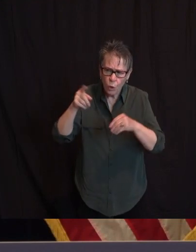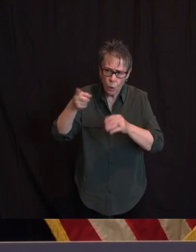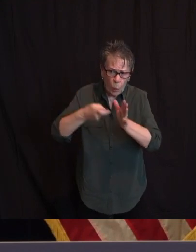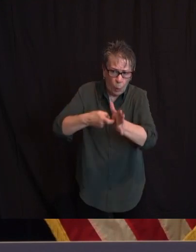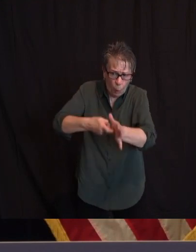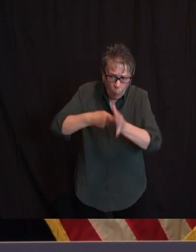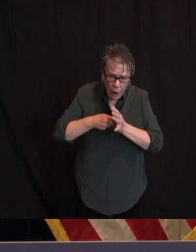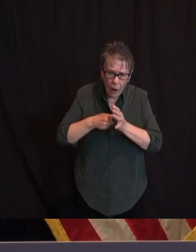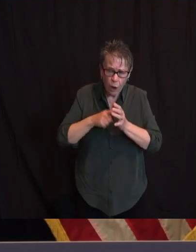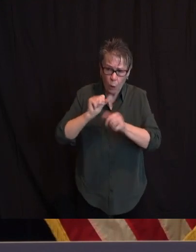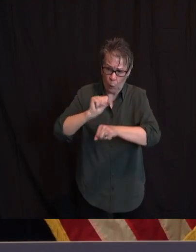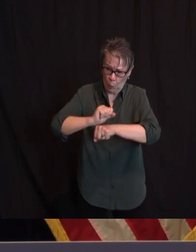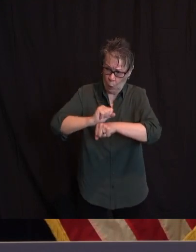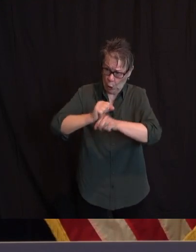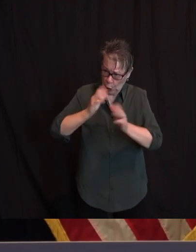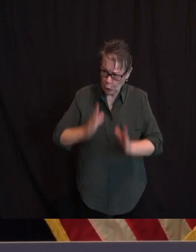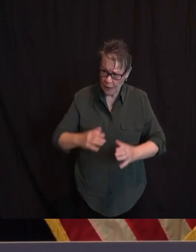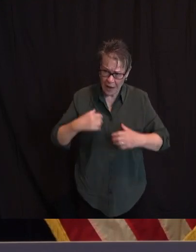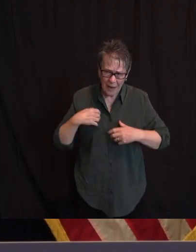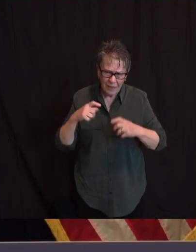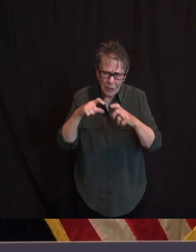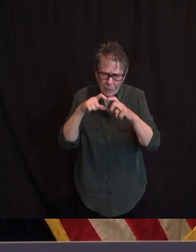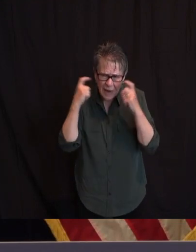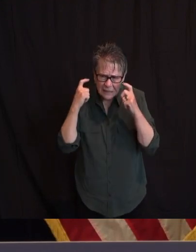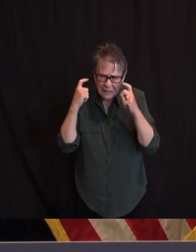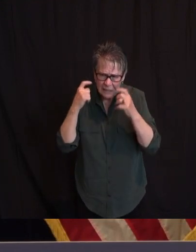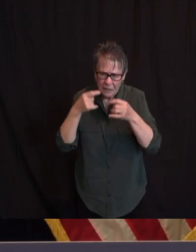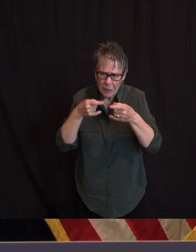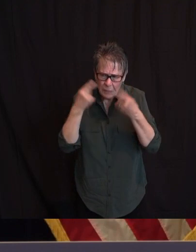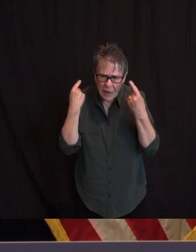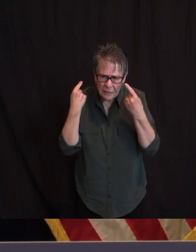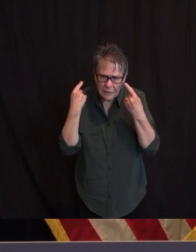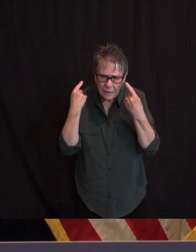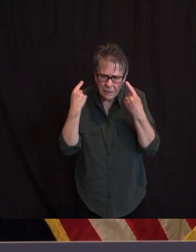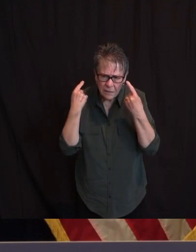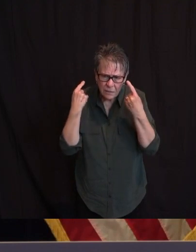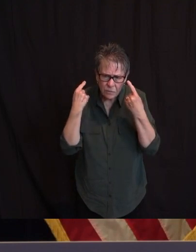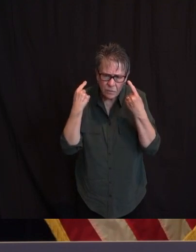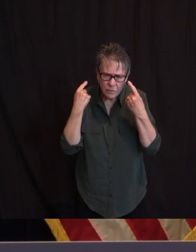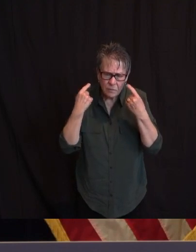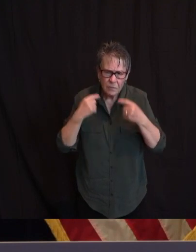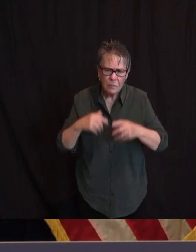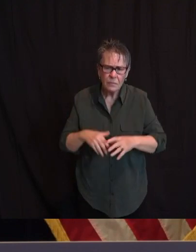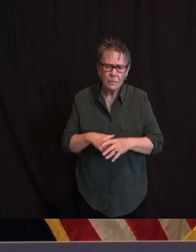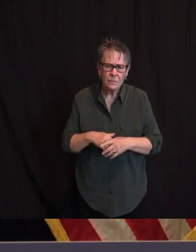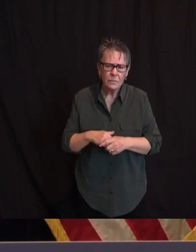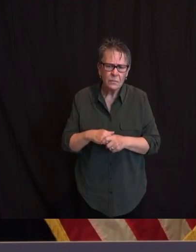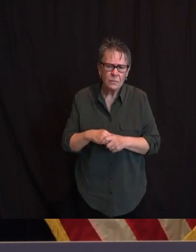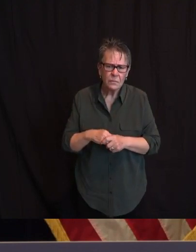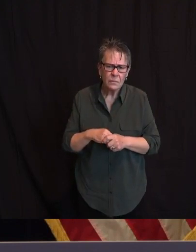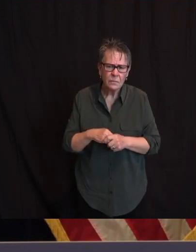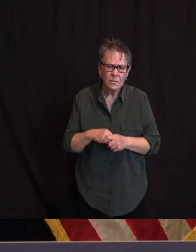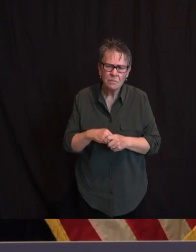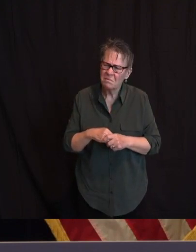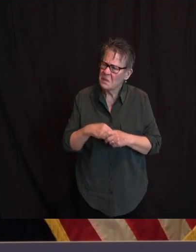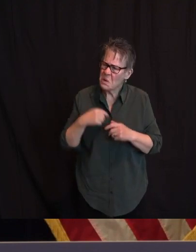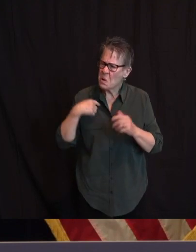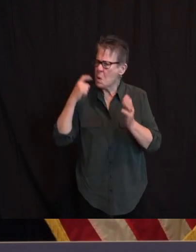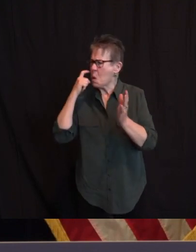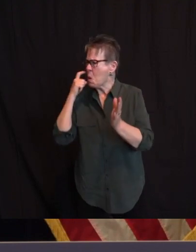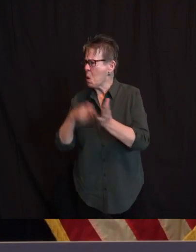My good friend was in the supermarket yesterday. Most people were not wearing masks. Yep. Will they be kicked out of the supermarket?